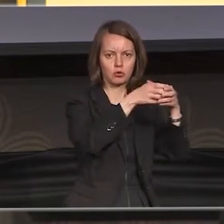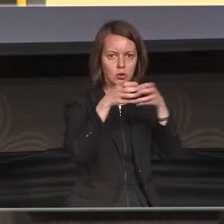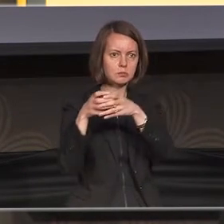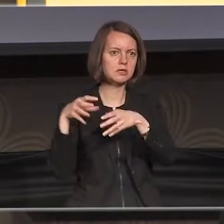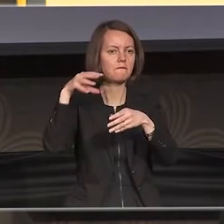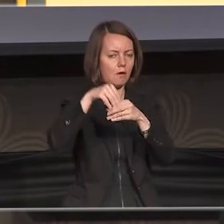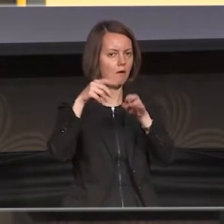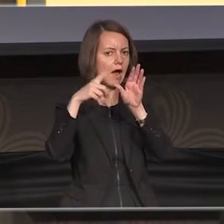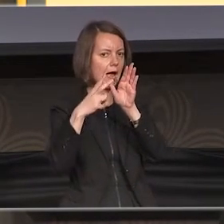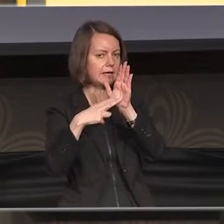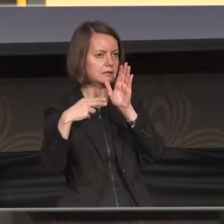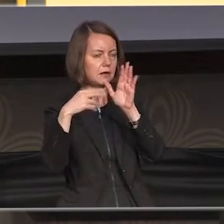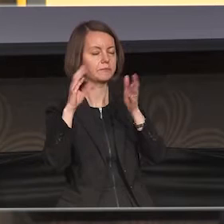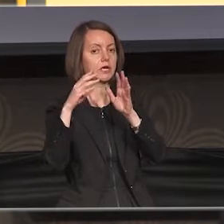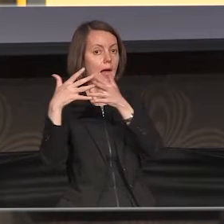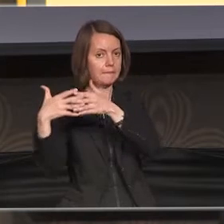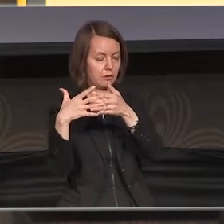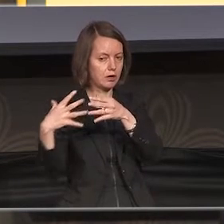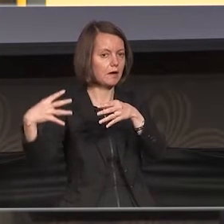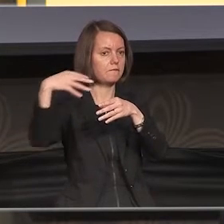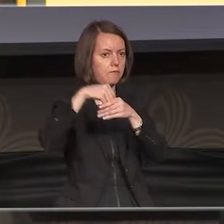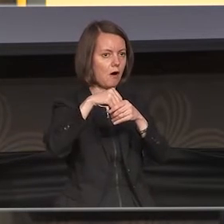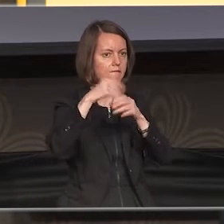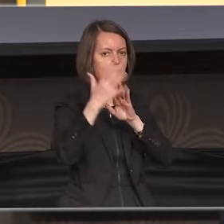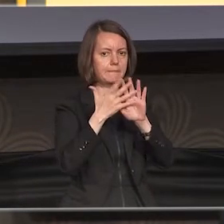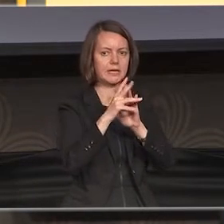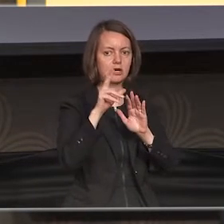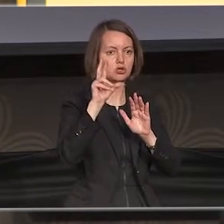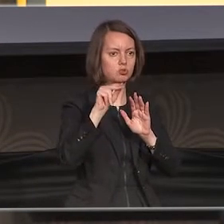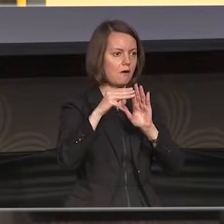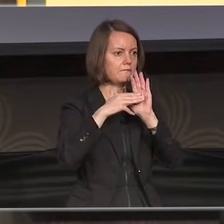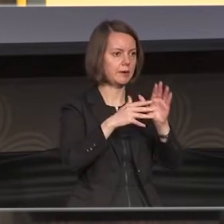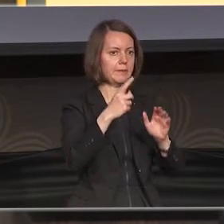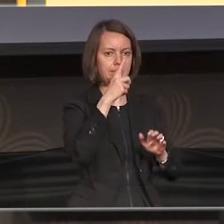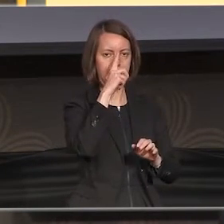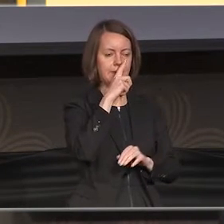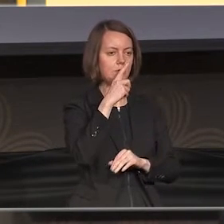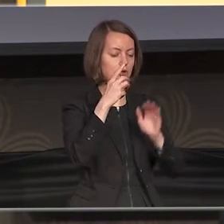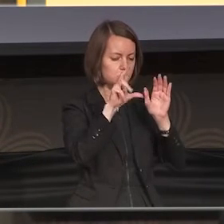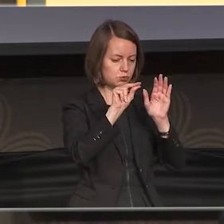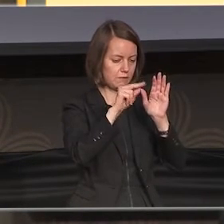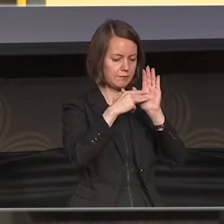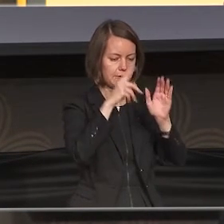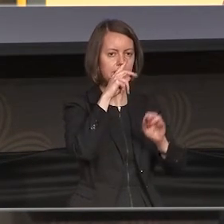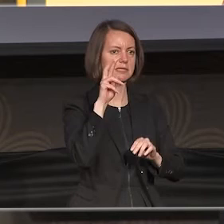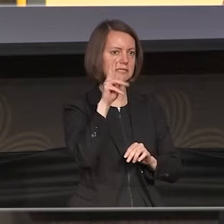and sent support. The combined reach at that stage was 12 million people.